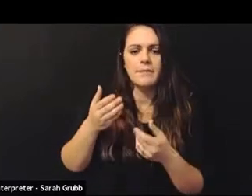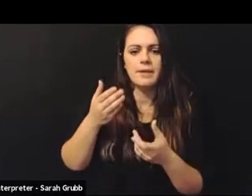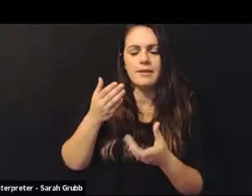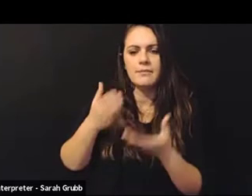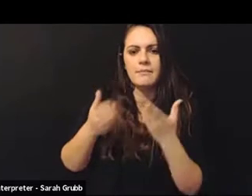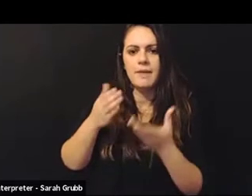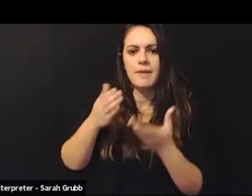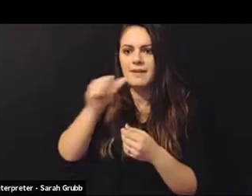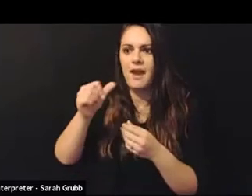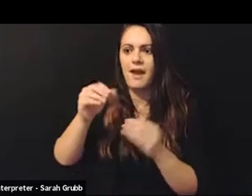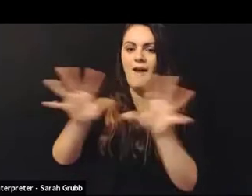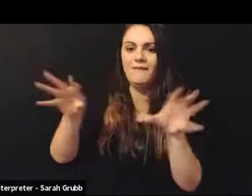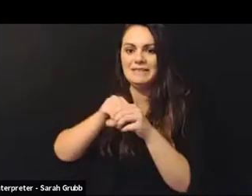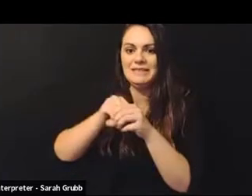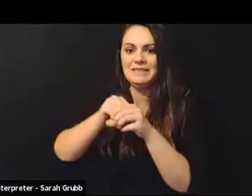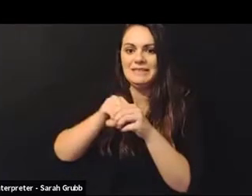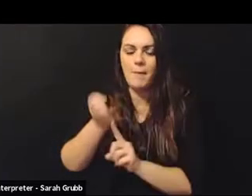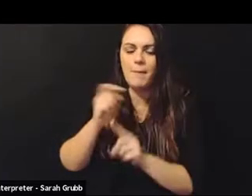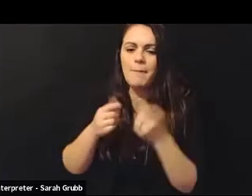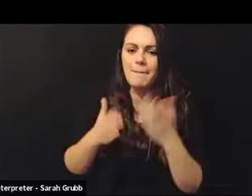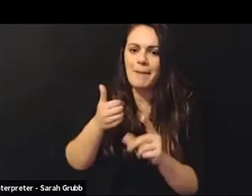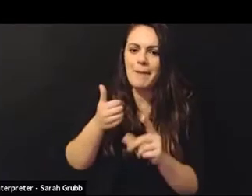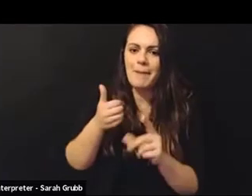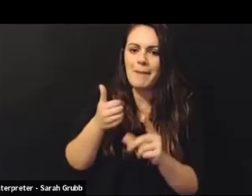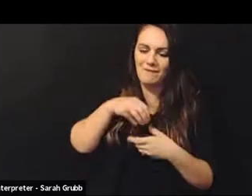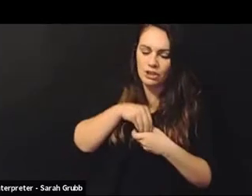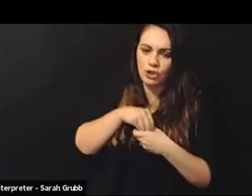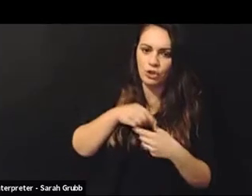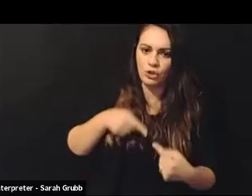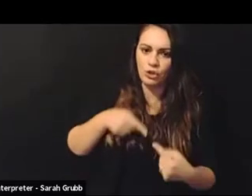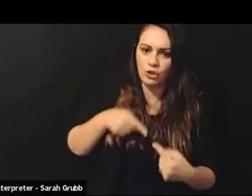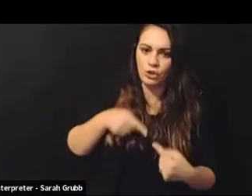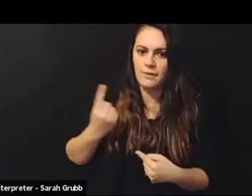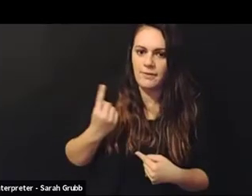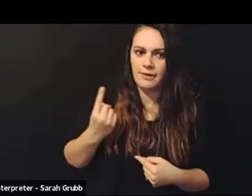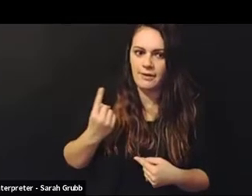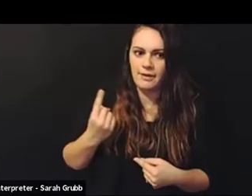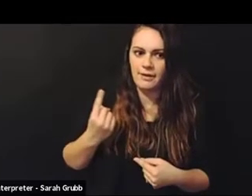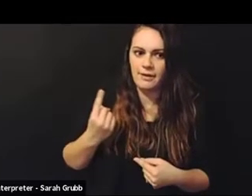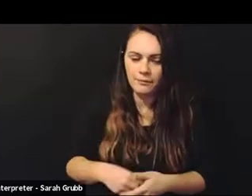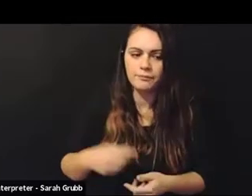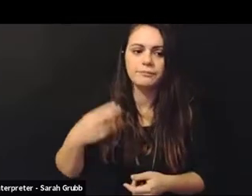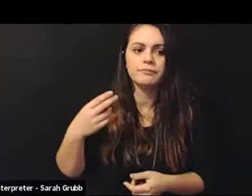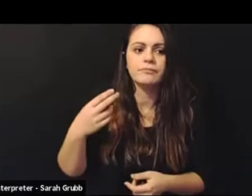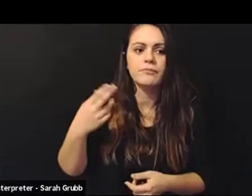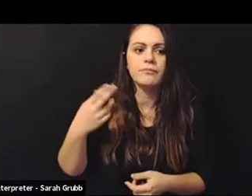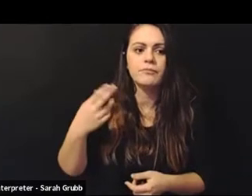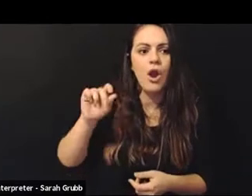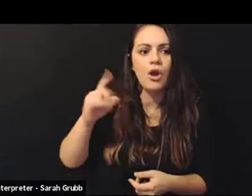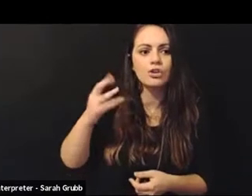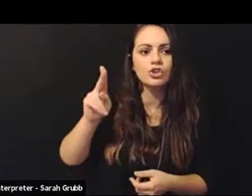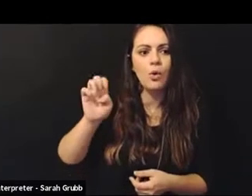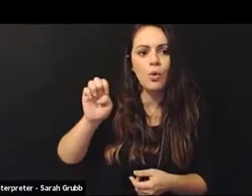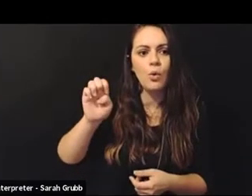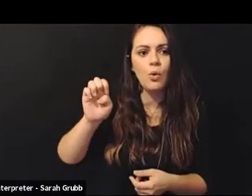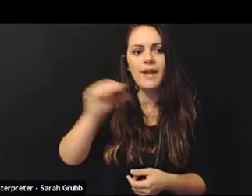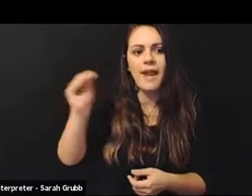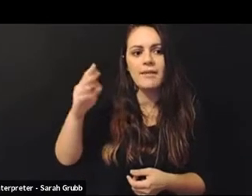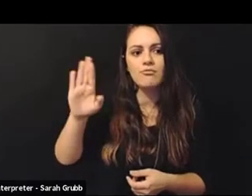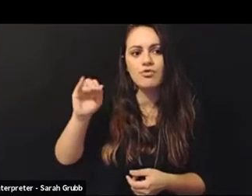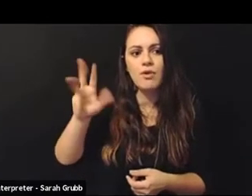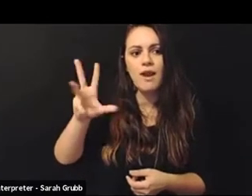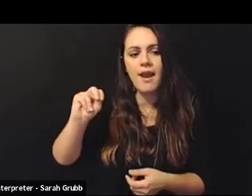of self-regulation. If you haven't read it yet, Hartshorn and Brown and others wrote a really great